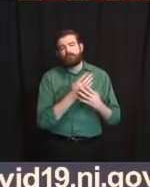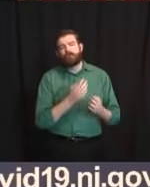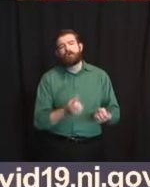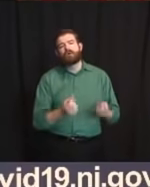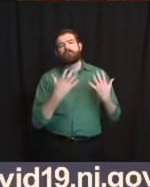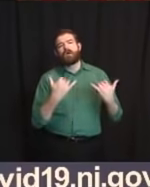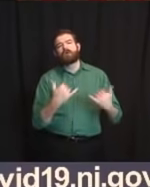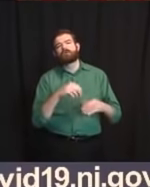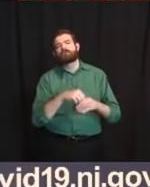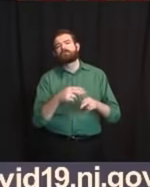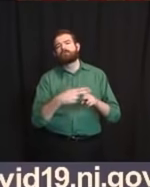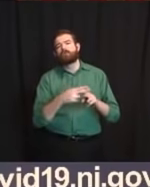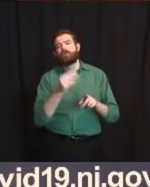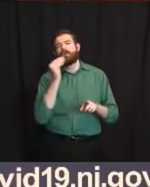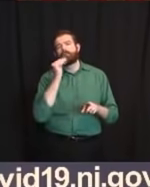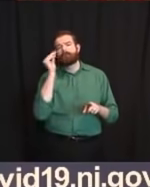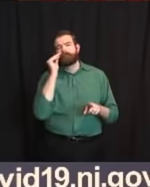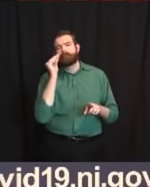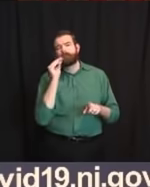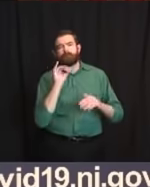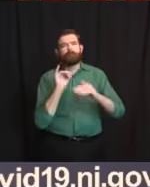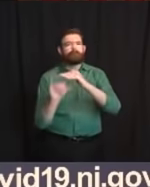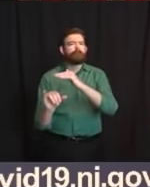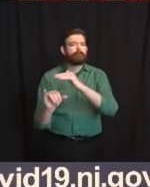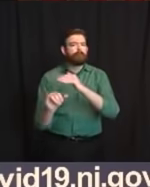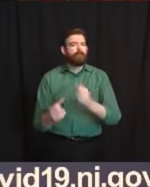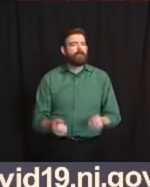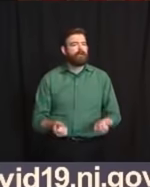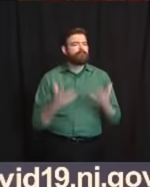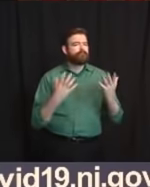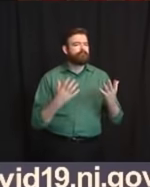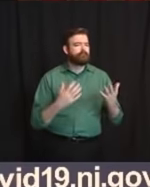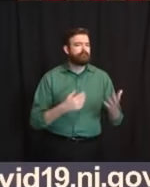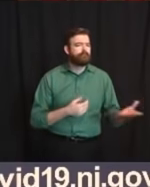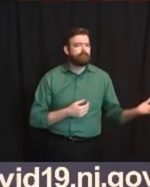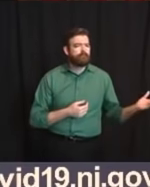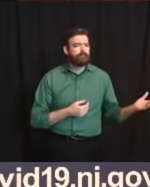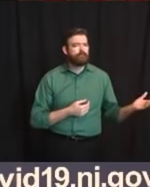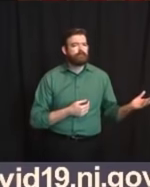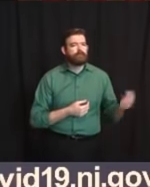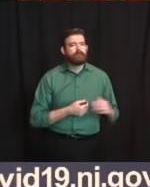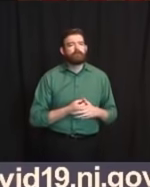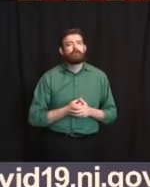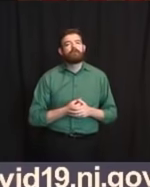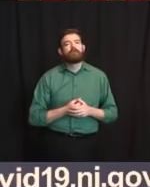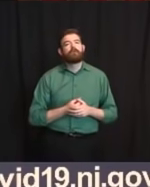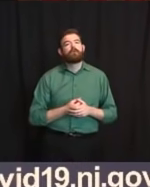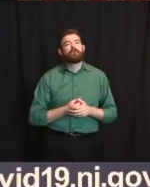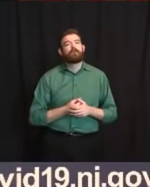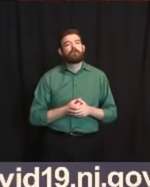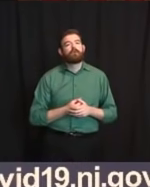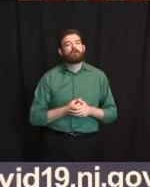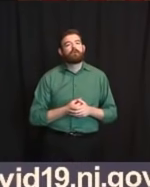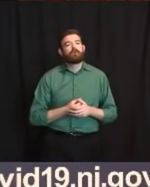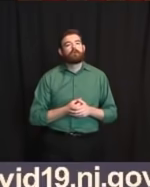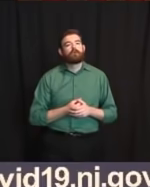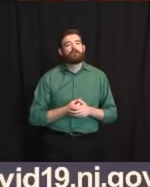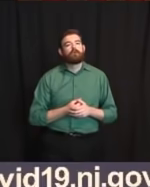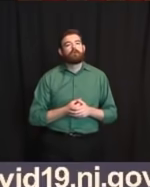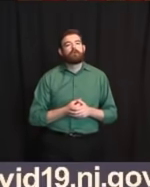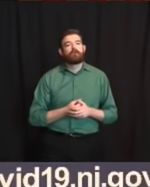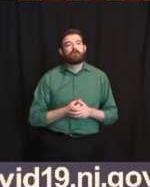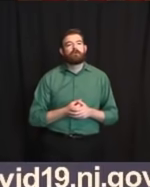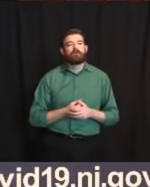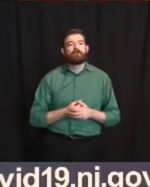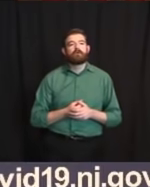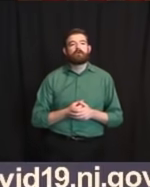in temporary home confinement that have been released. So the numbers that have been released either on furlough, parole, or